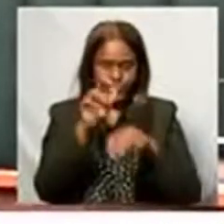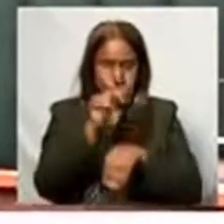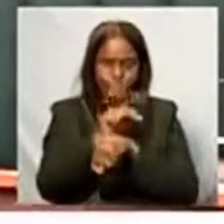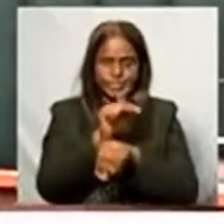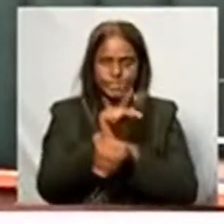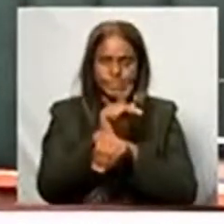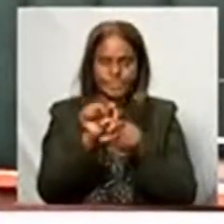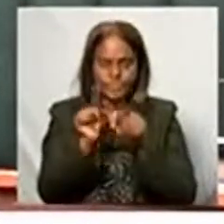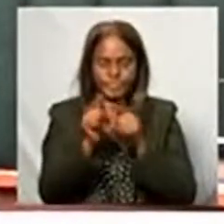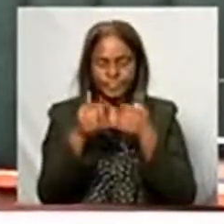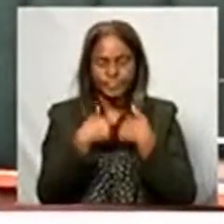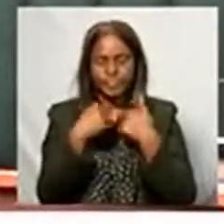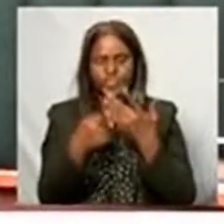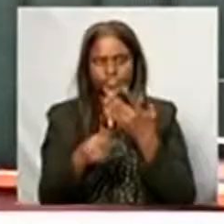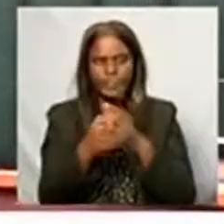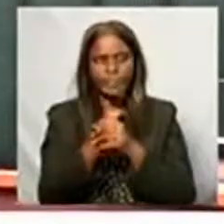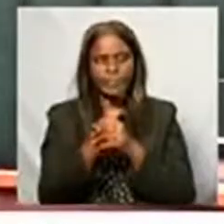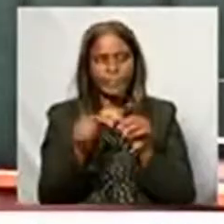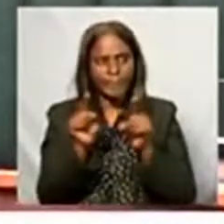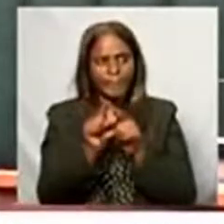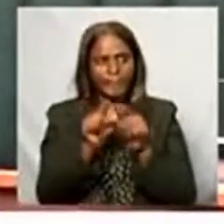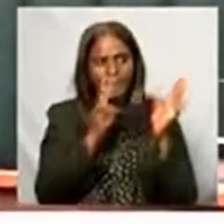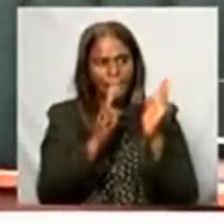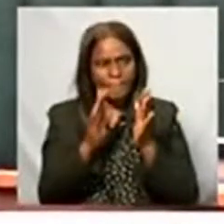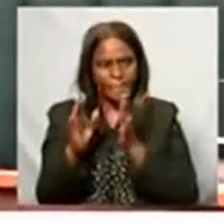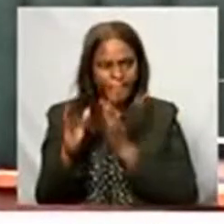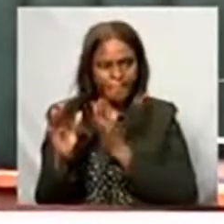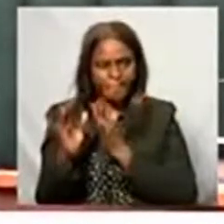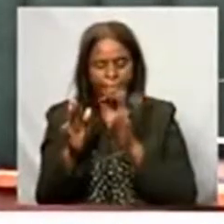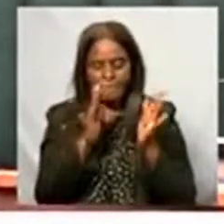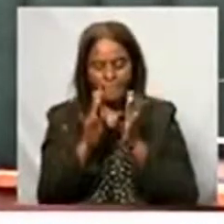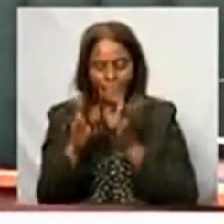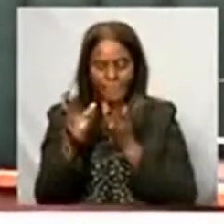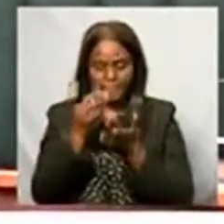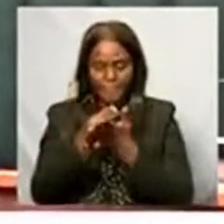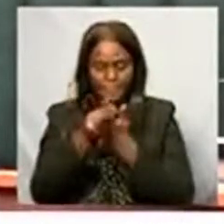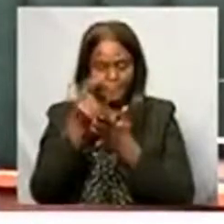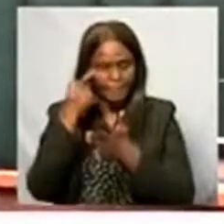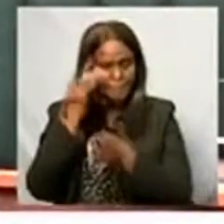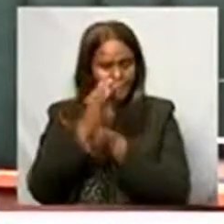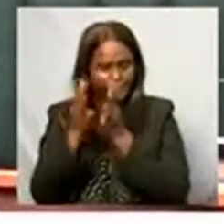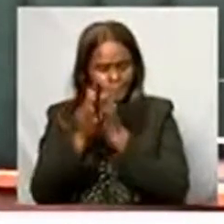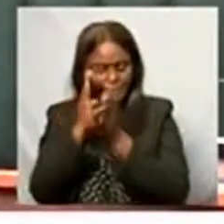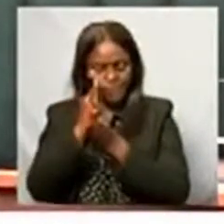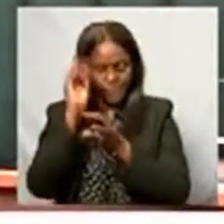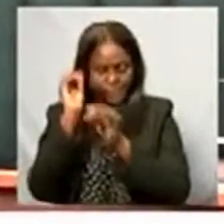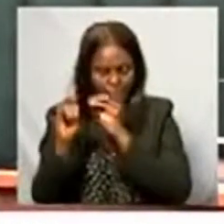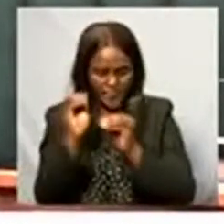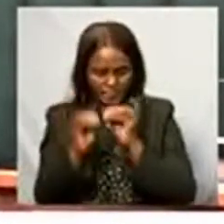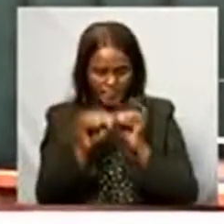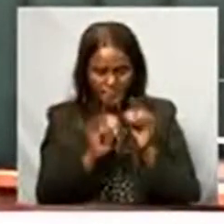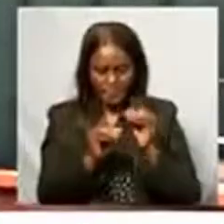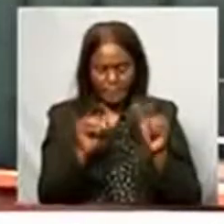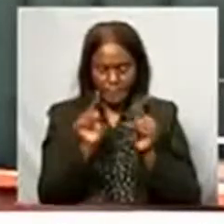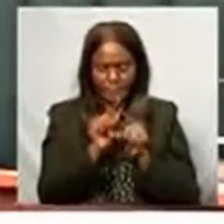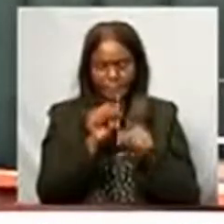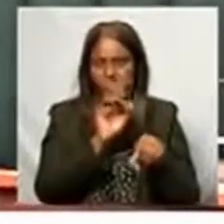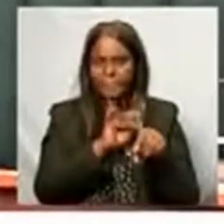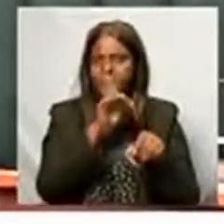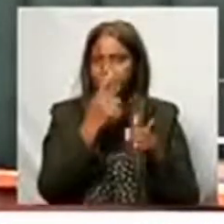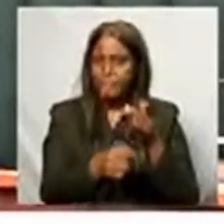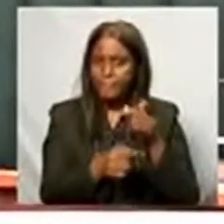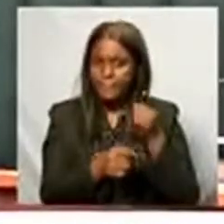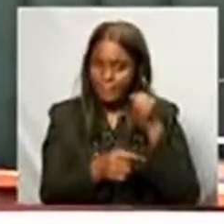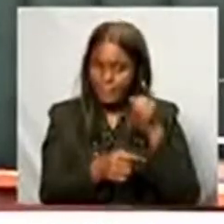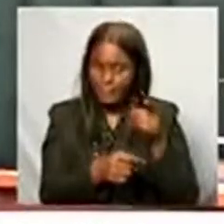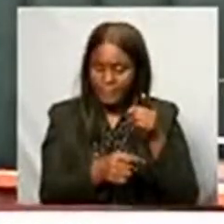Project, has earmarked funds for infrastructure rehabilitation at